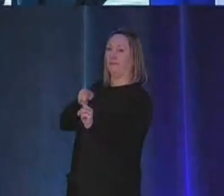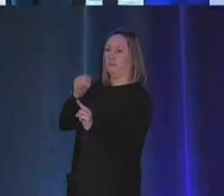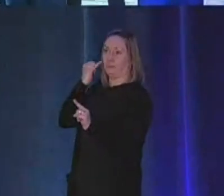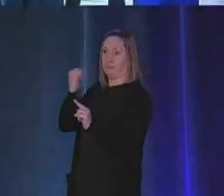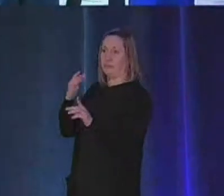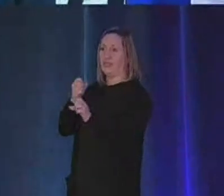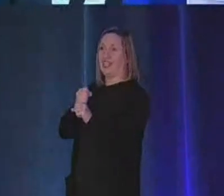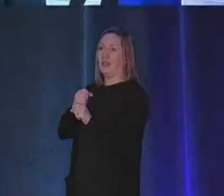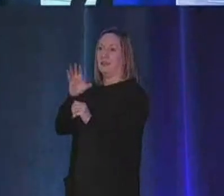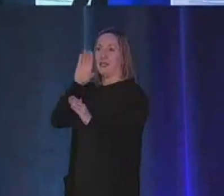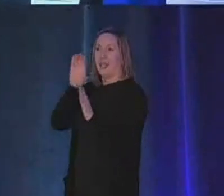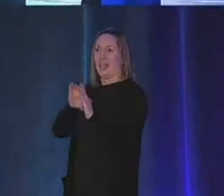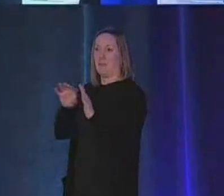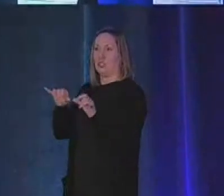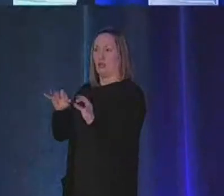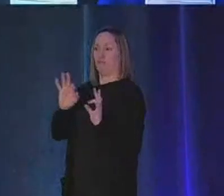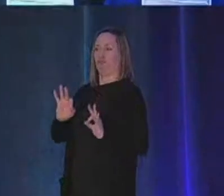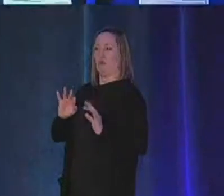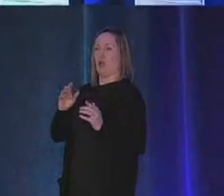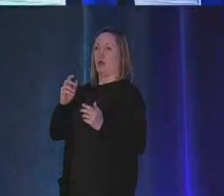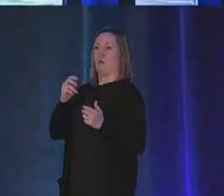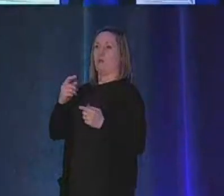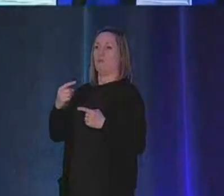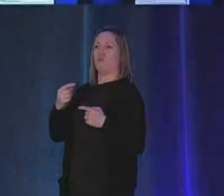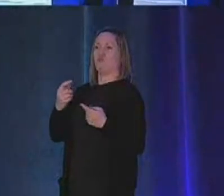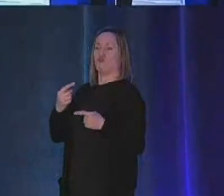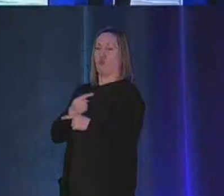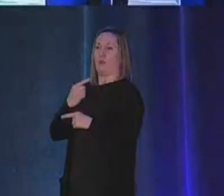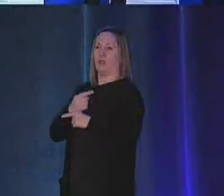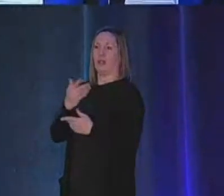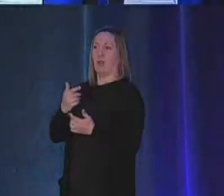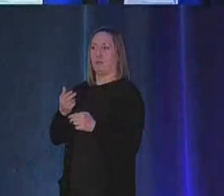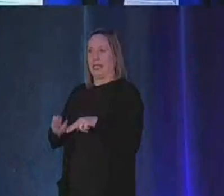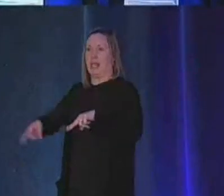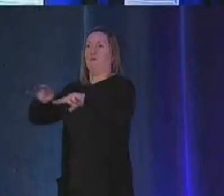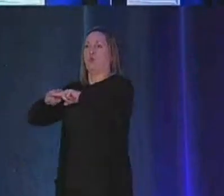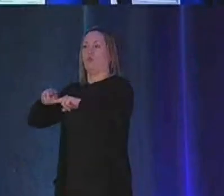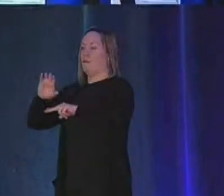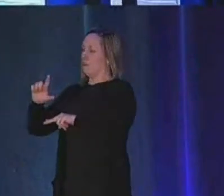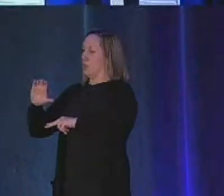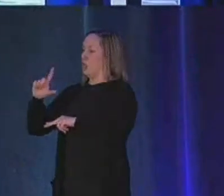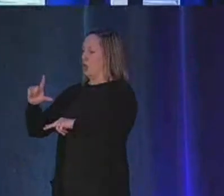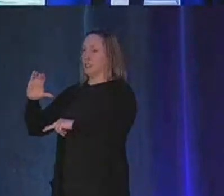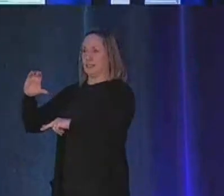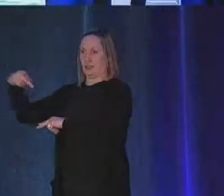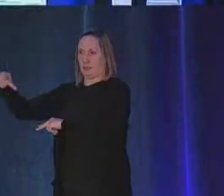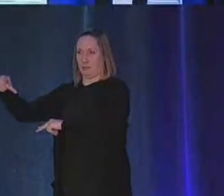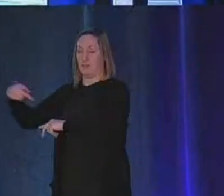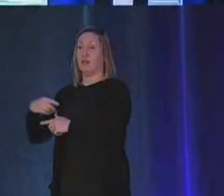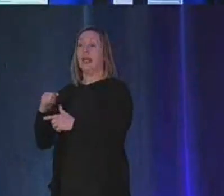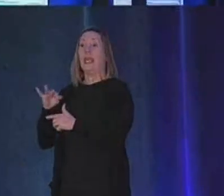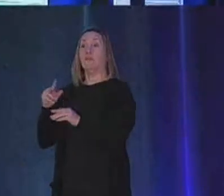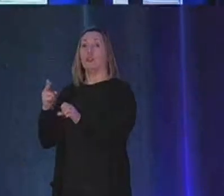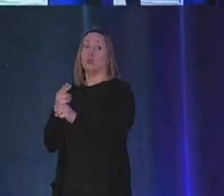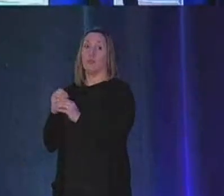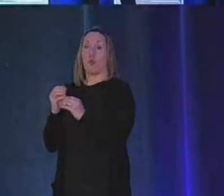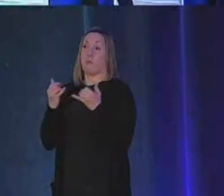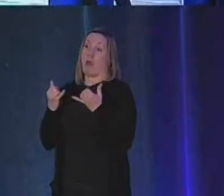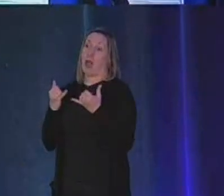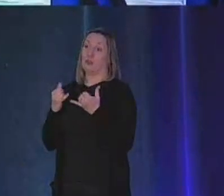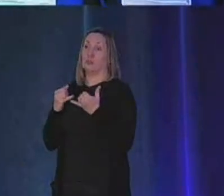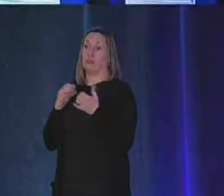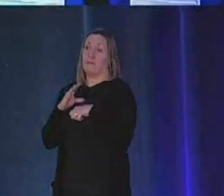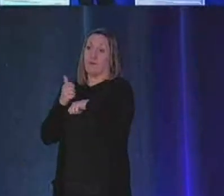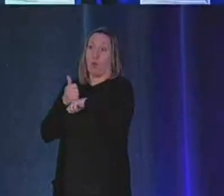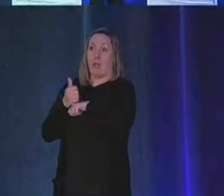image size properly, you're probably going to improve your largest contentful paint. I get back to the idea, if you use a more modern format that's going to come